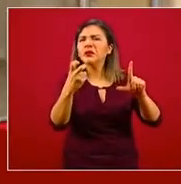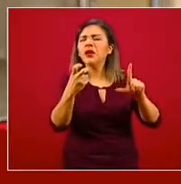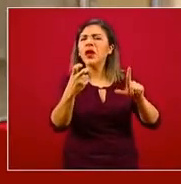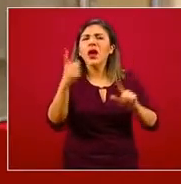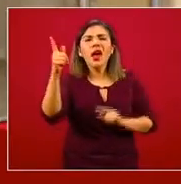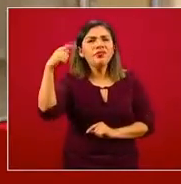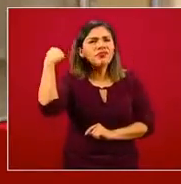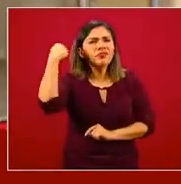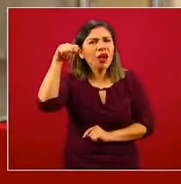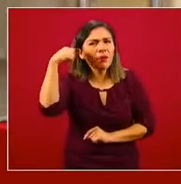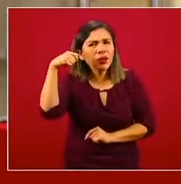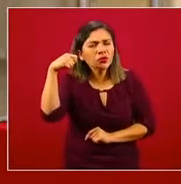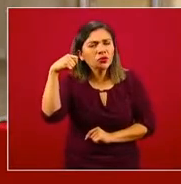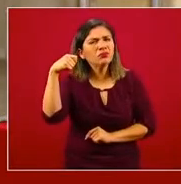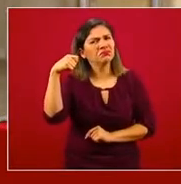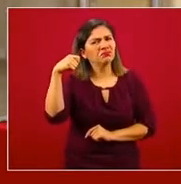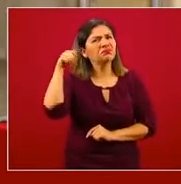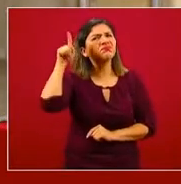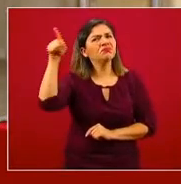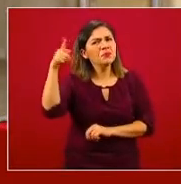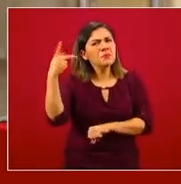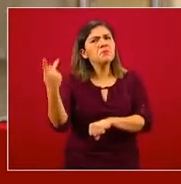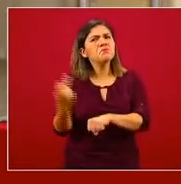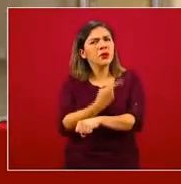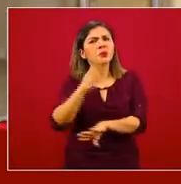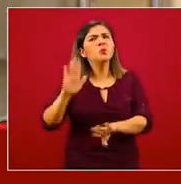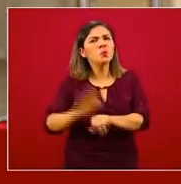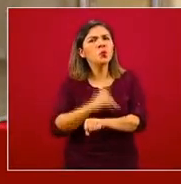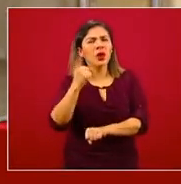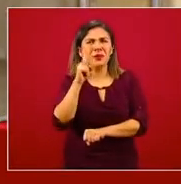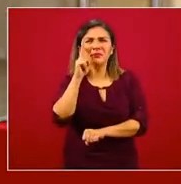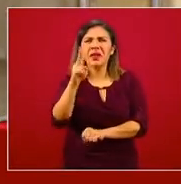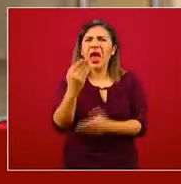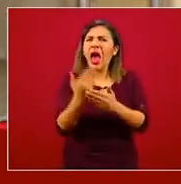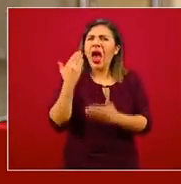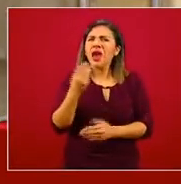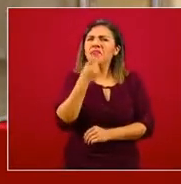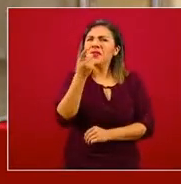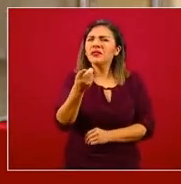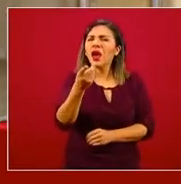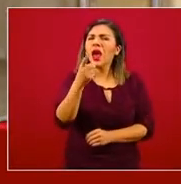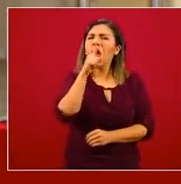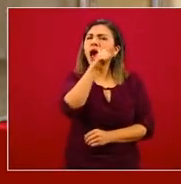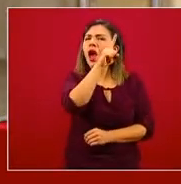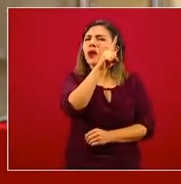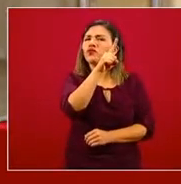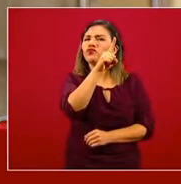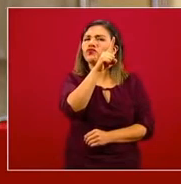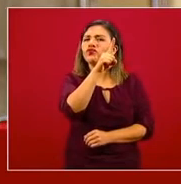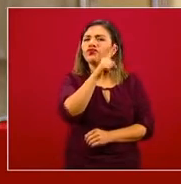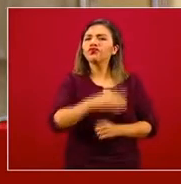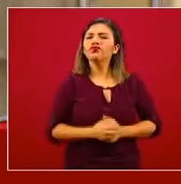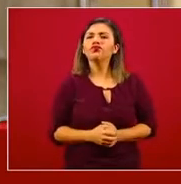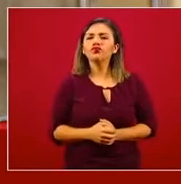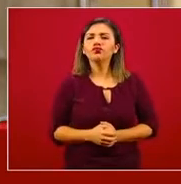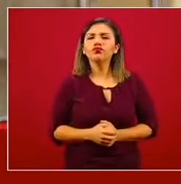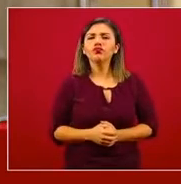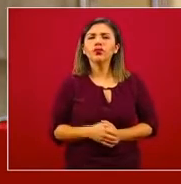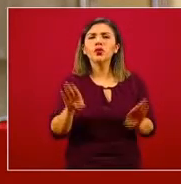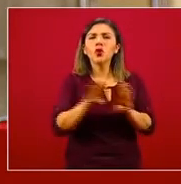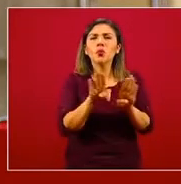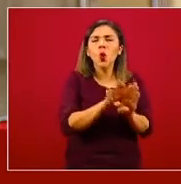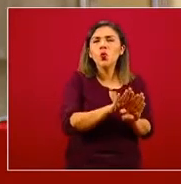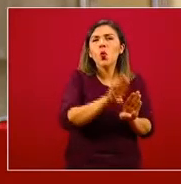Something calls my attention from these graphs. Tabasco. What's happening in Tabasco? Not long ago, you